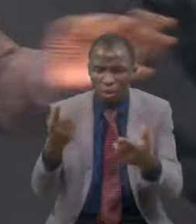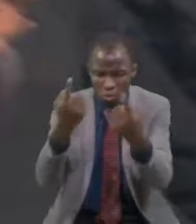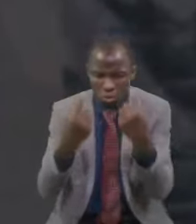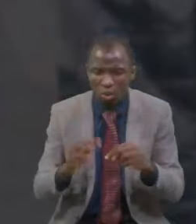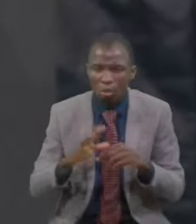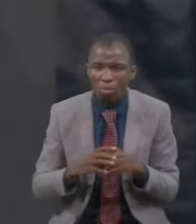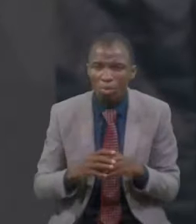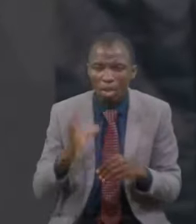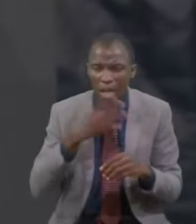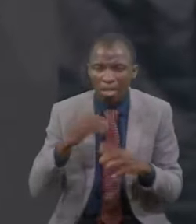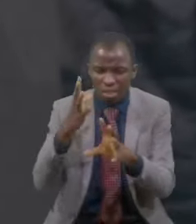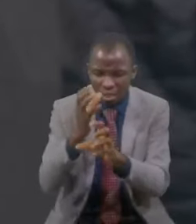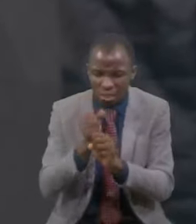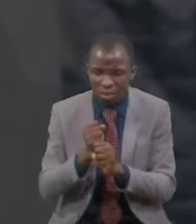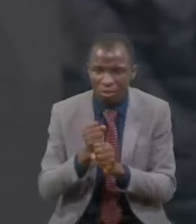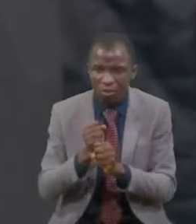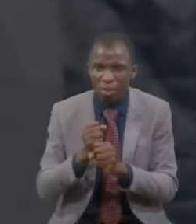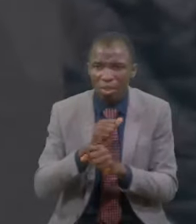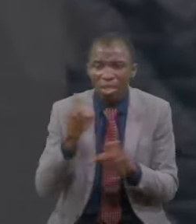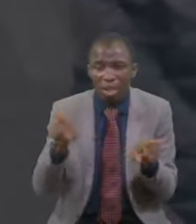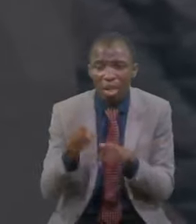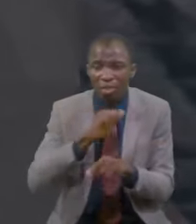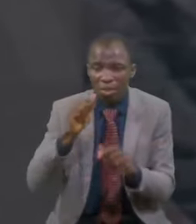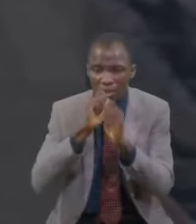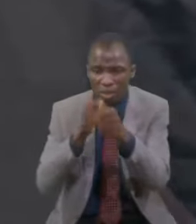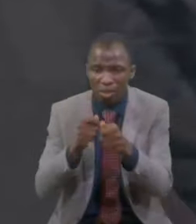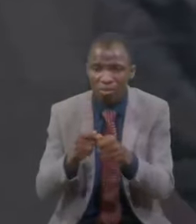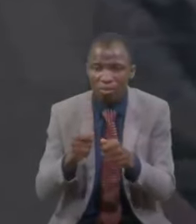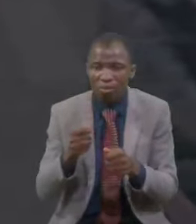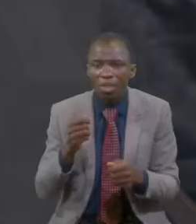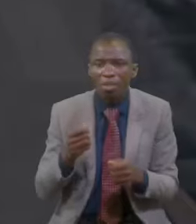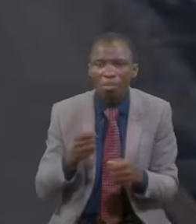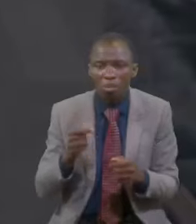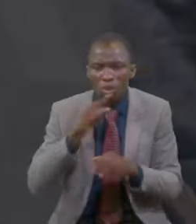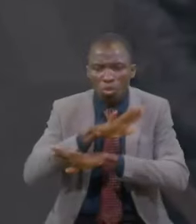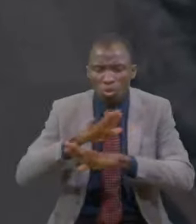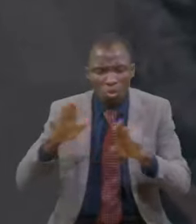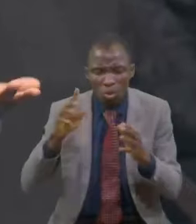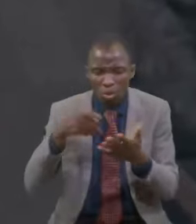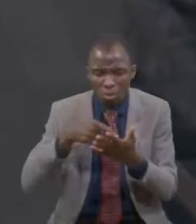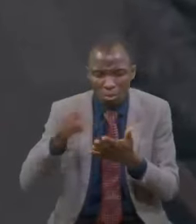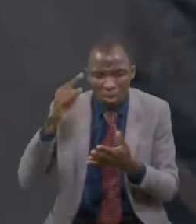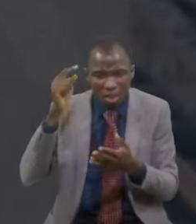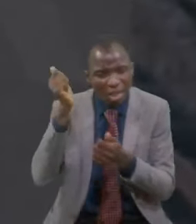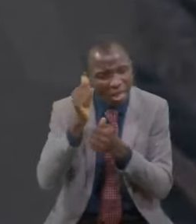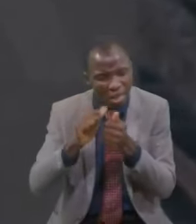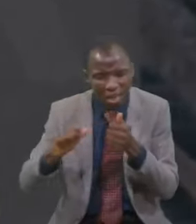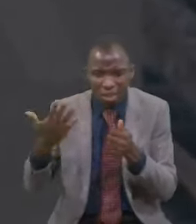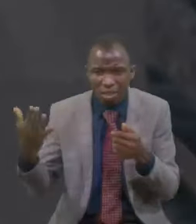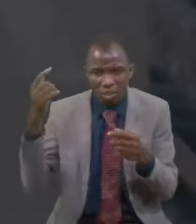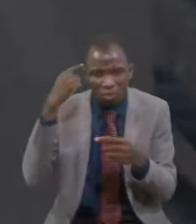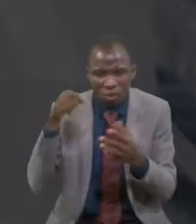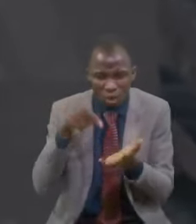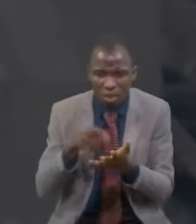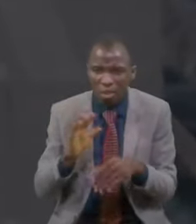receive as a gift. You don't pay anything for this. Somebody asked, how is it